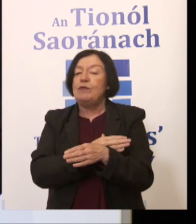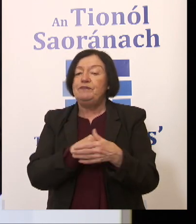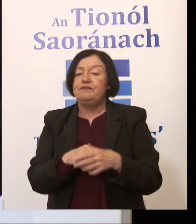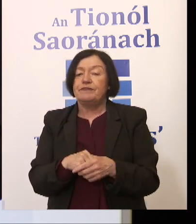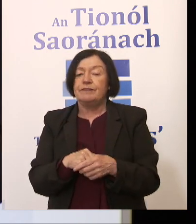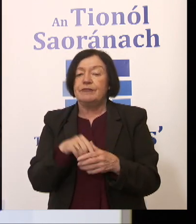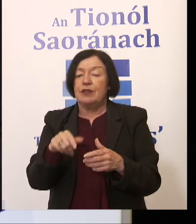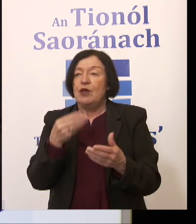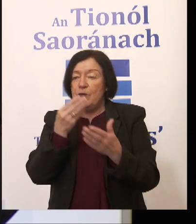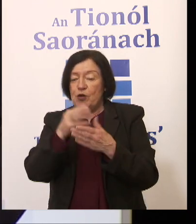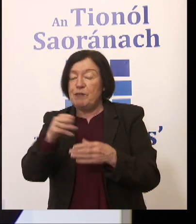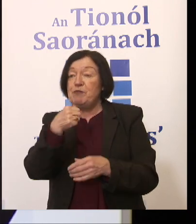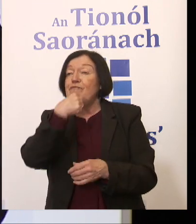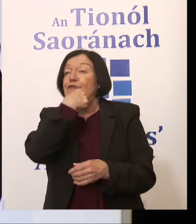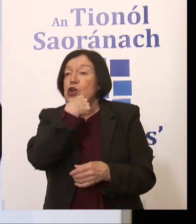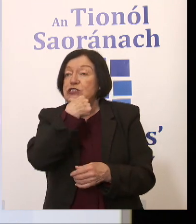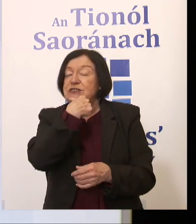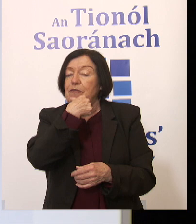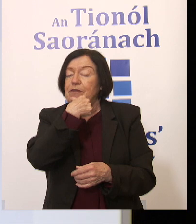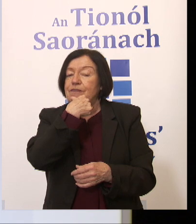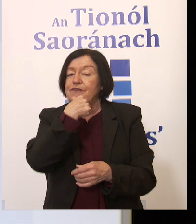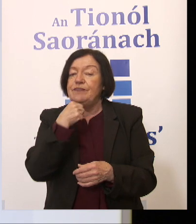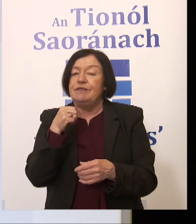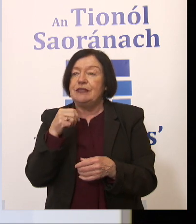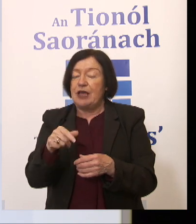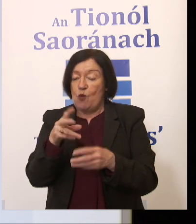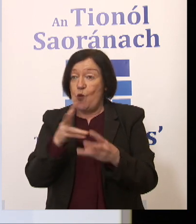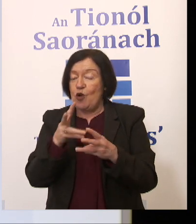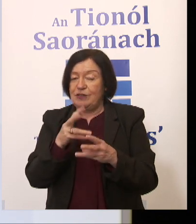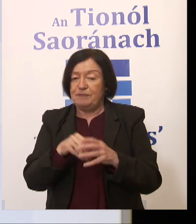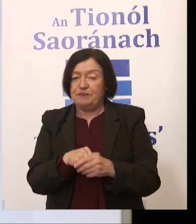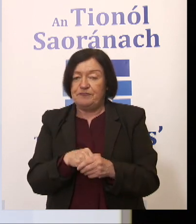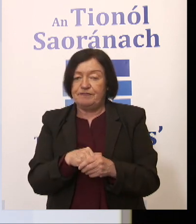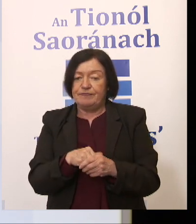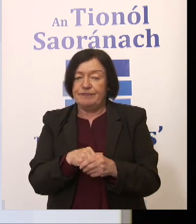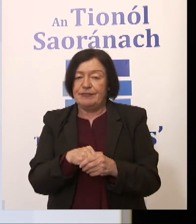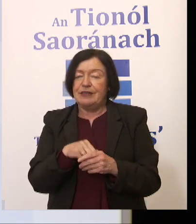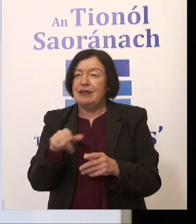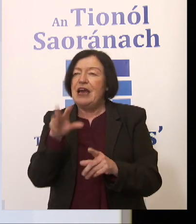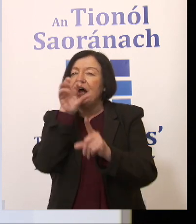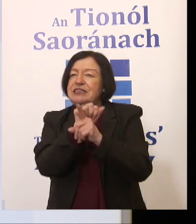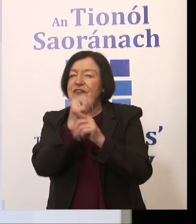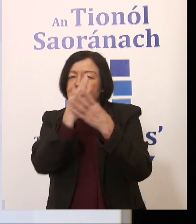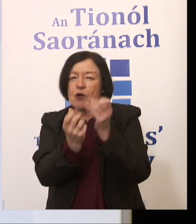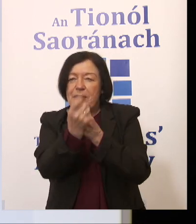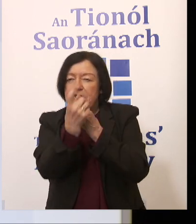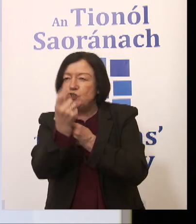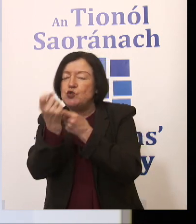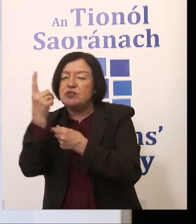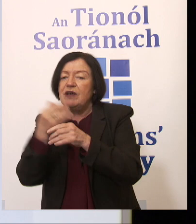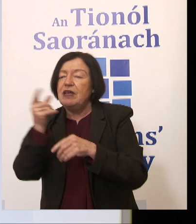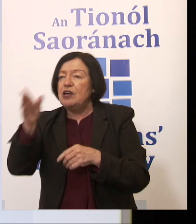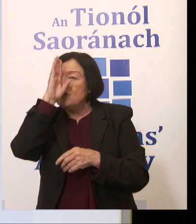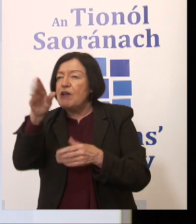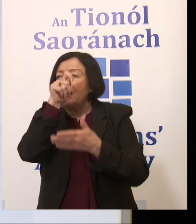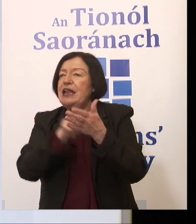the putting people first piece of work. I suppose it identified a number of issues in the context of directly